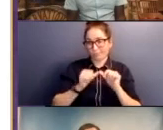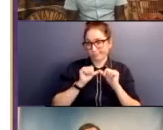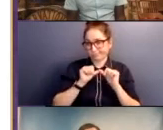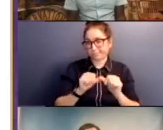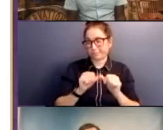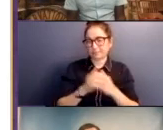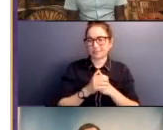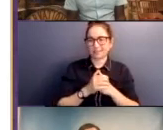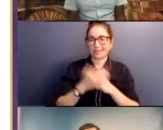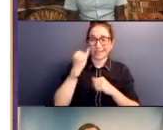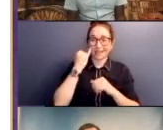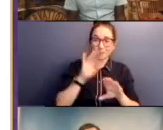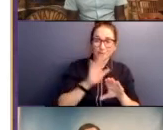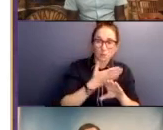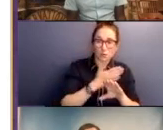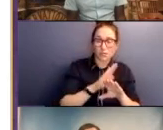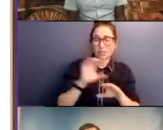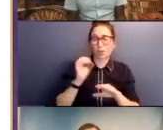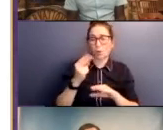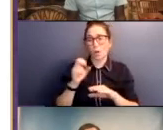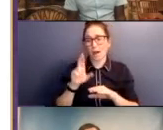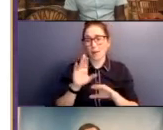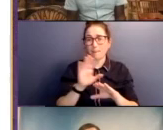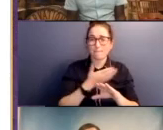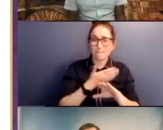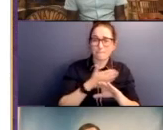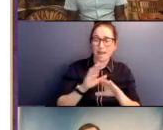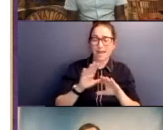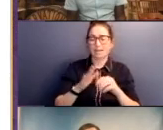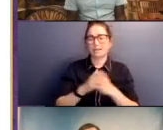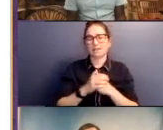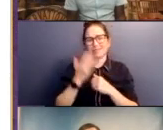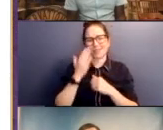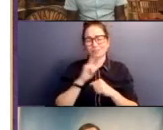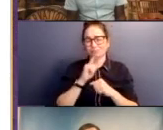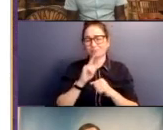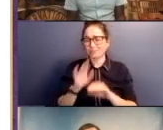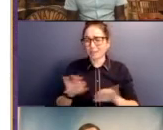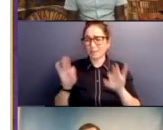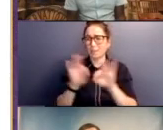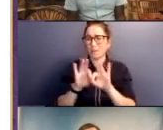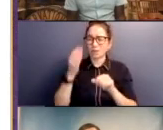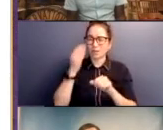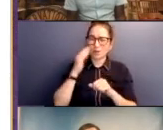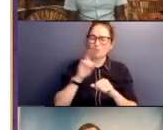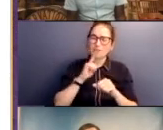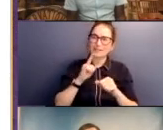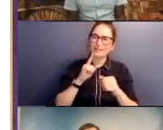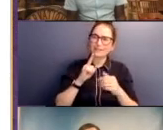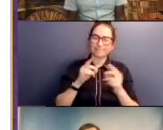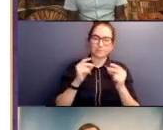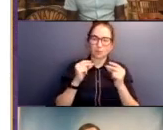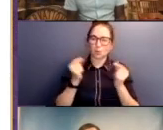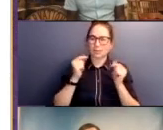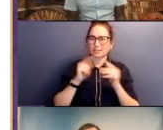Whether it's music, choir, band, orchestra, you know, it's important to get a very quick